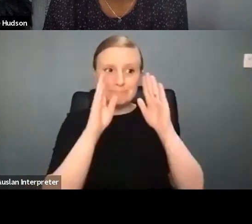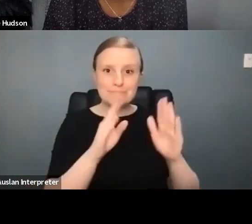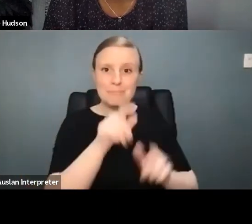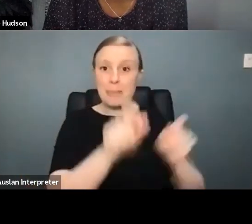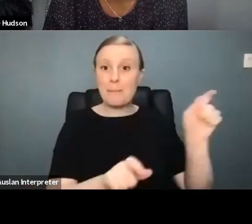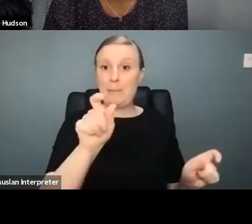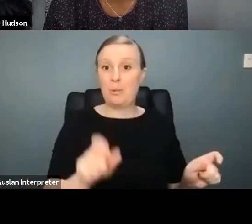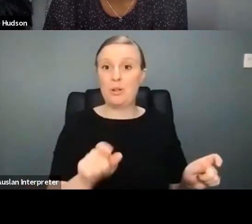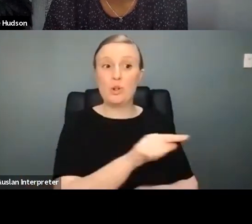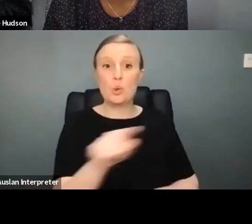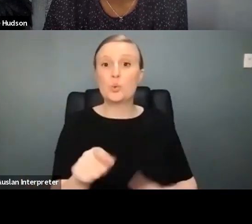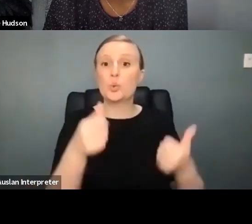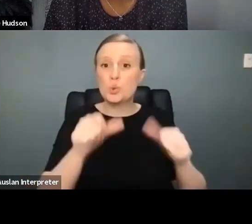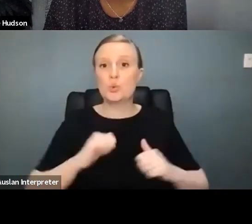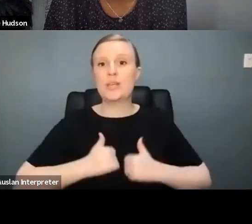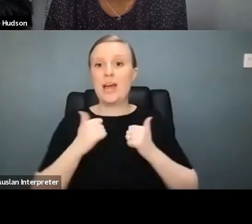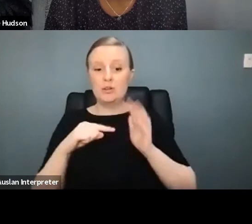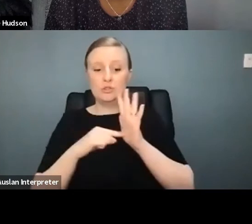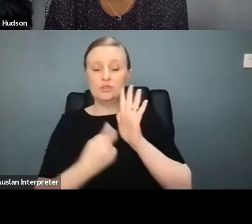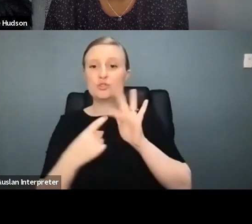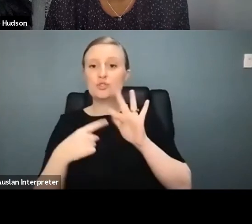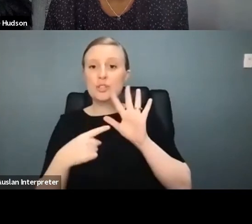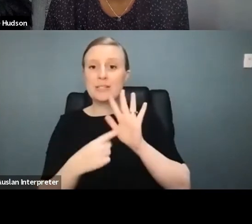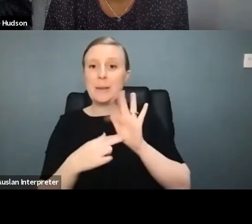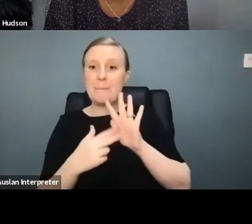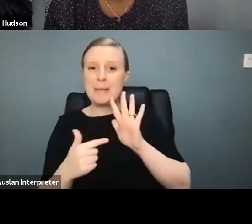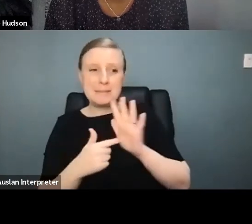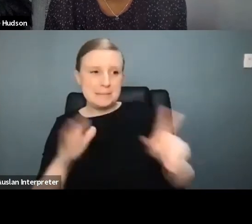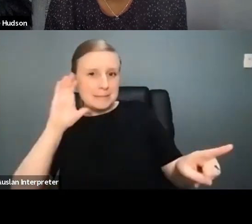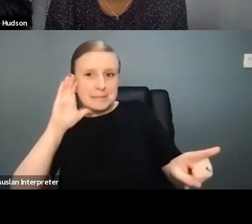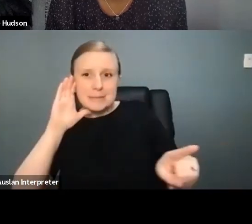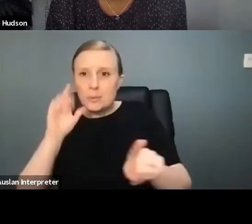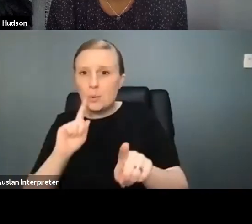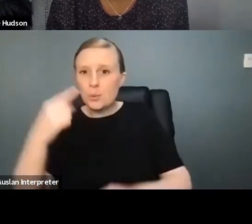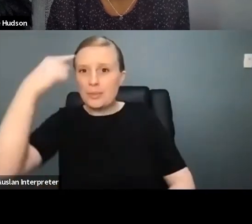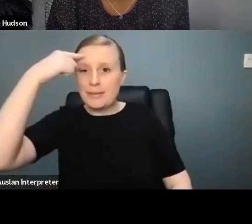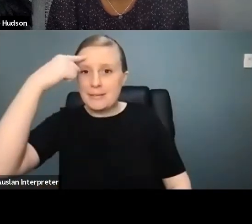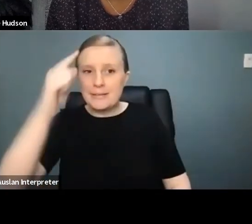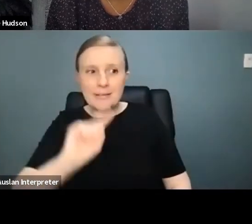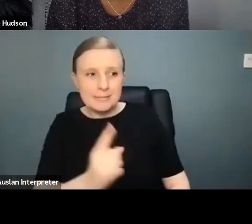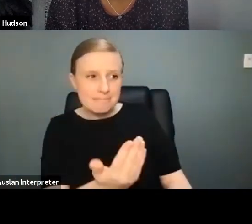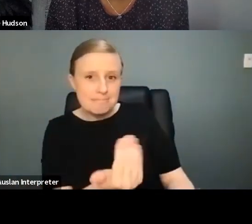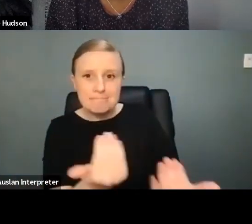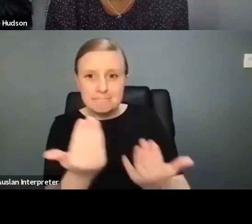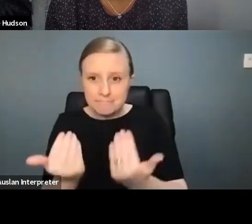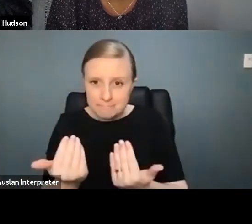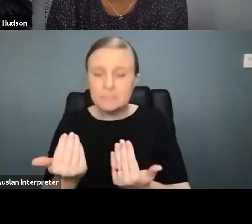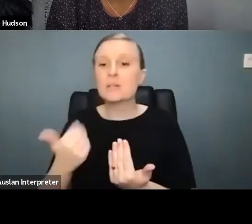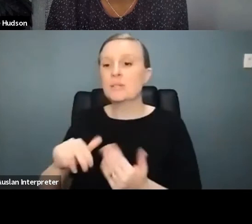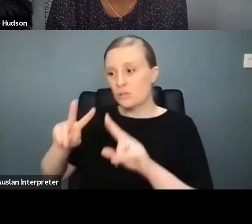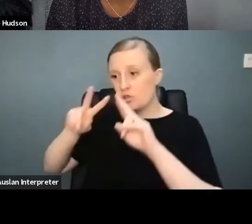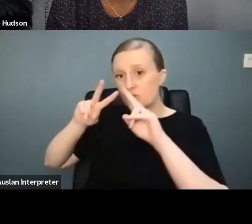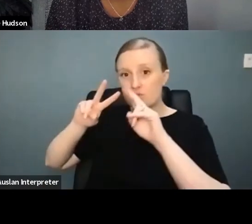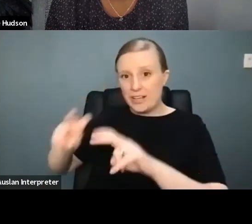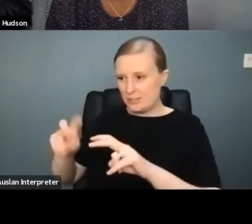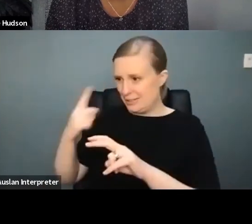research to document its efficacy, and then we respond accordingly. So I take the point. I think it's a good comment